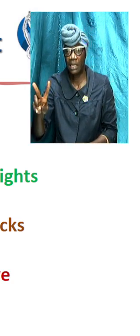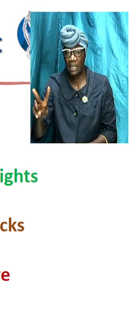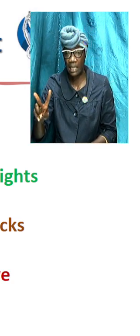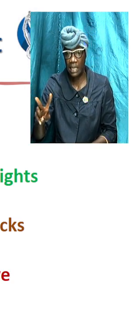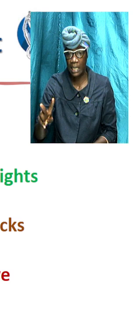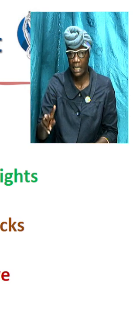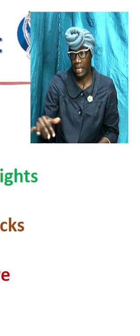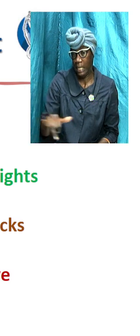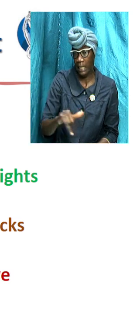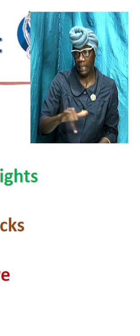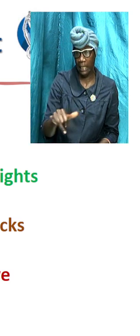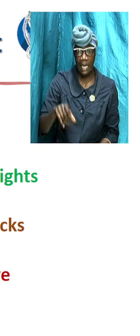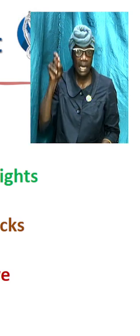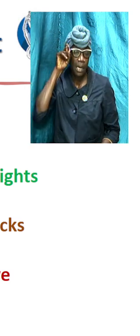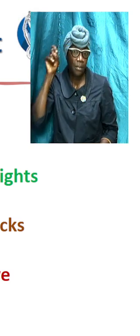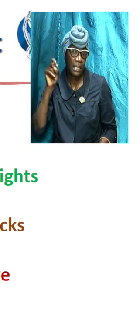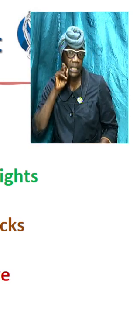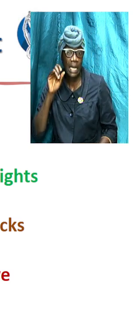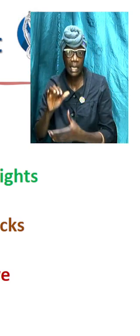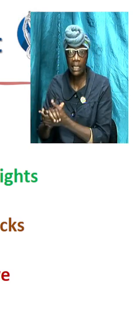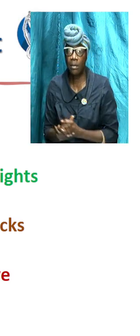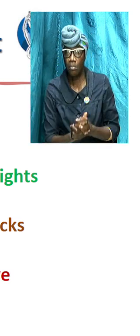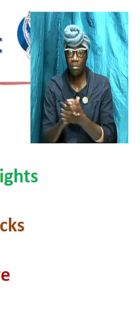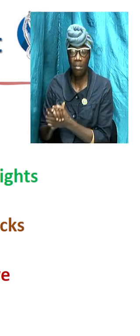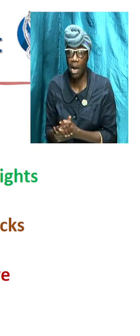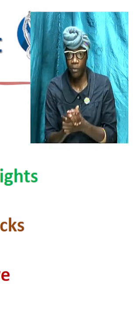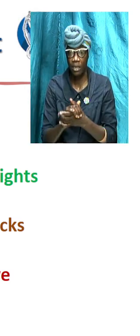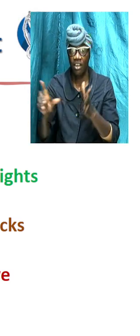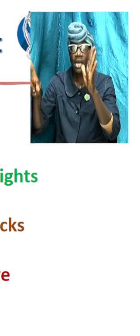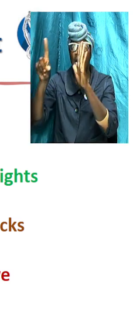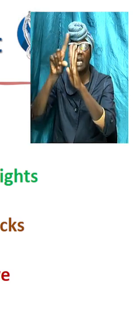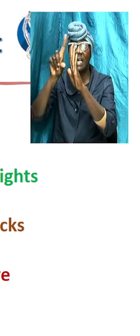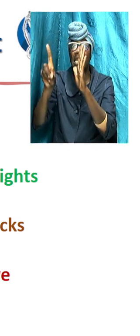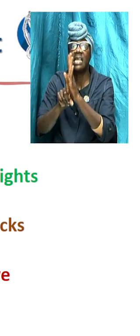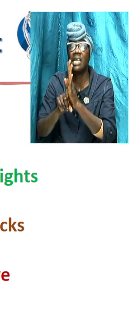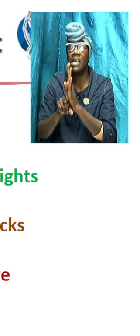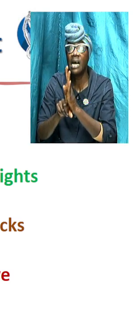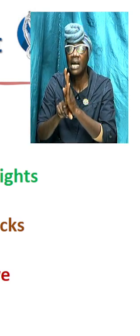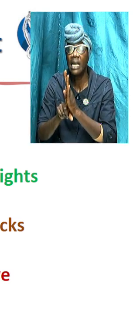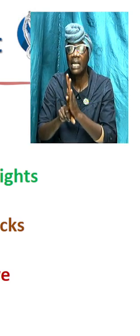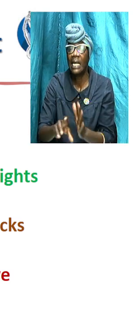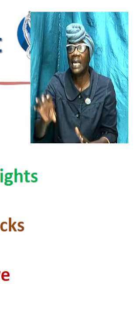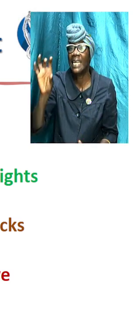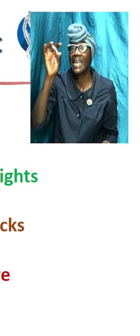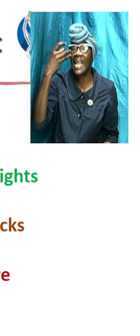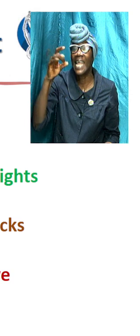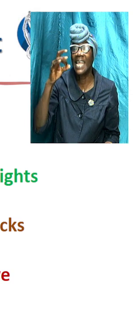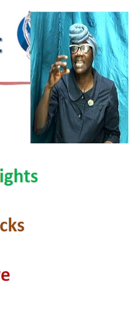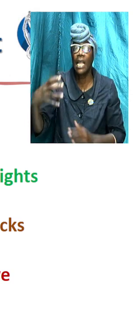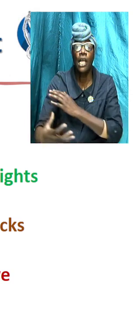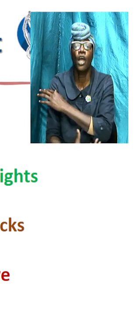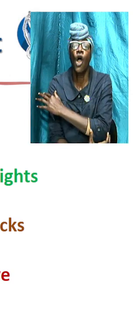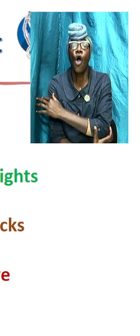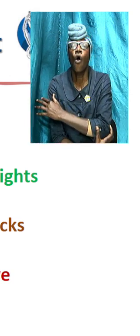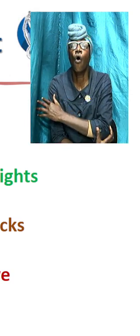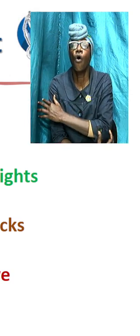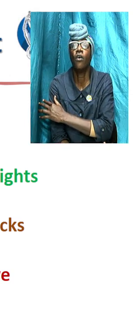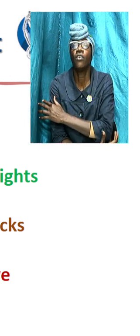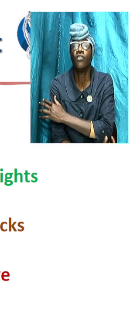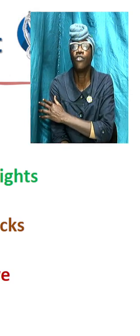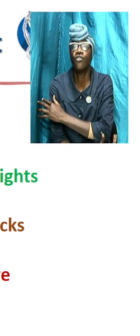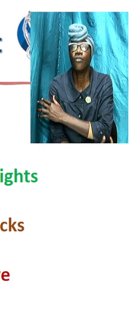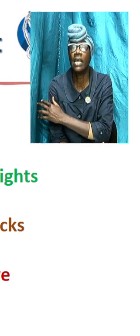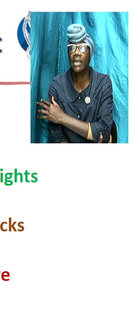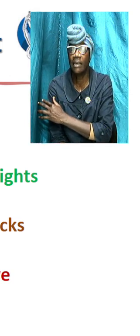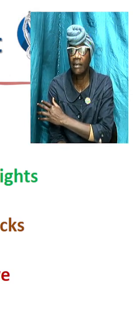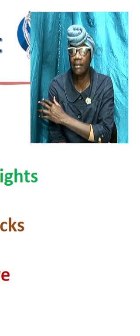same-sex marriages happening, and have been legalized in about 18 countries. They are legalizing what you call same-sex marriages, and this has